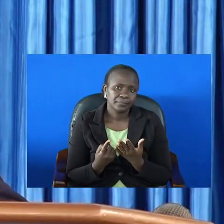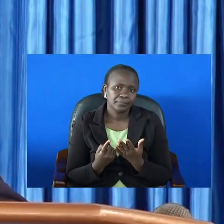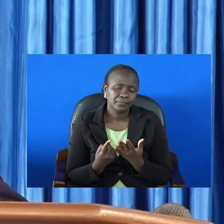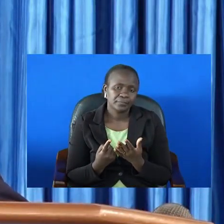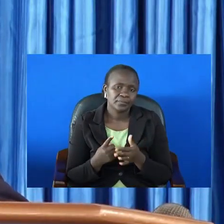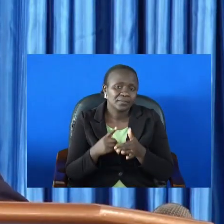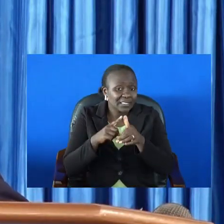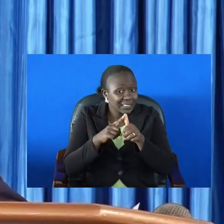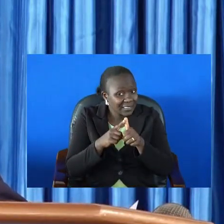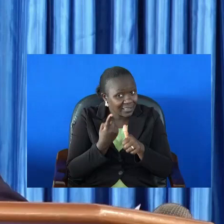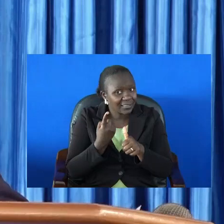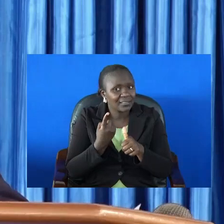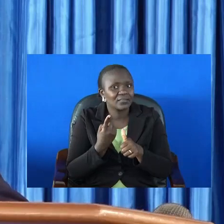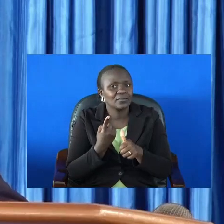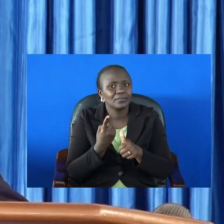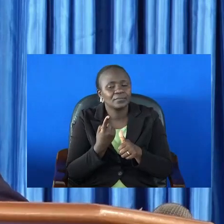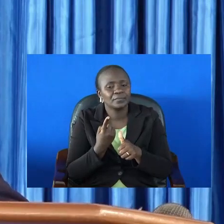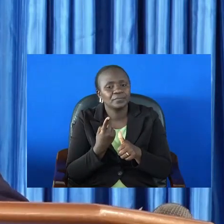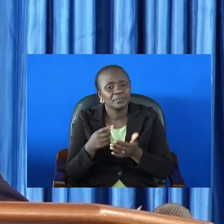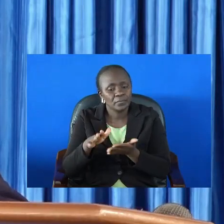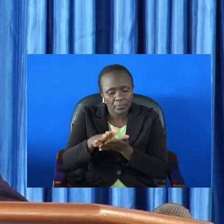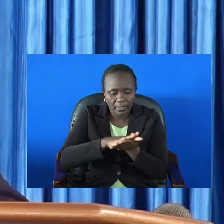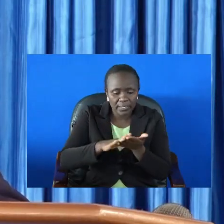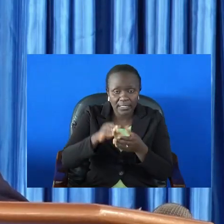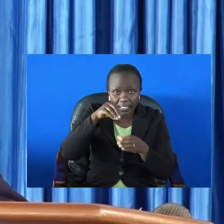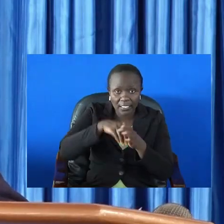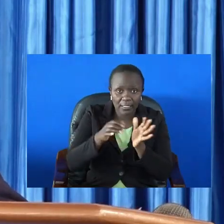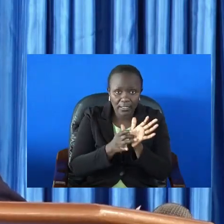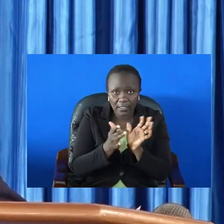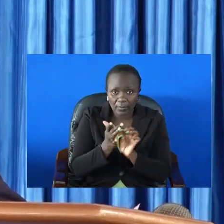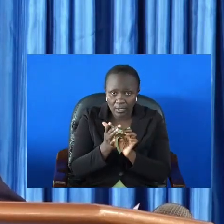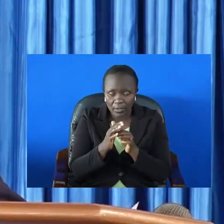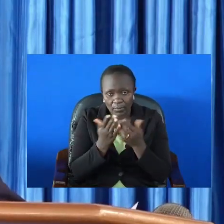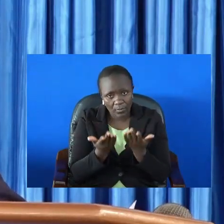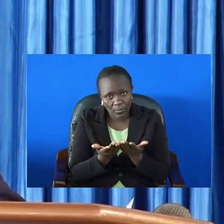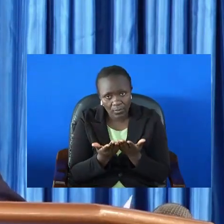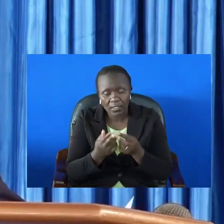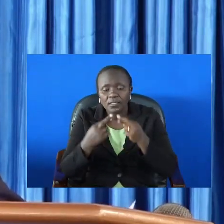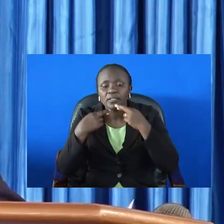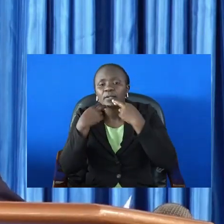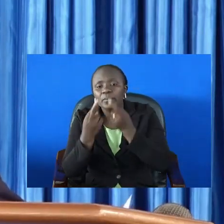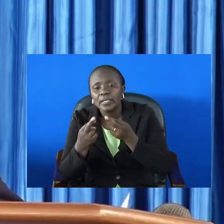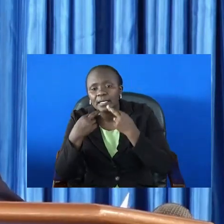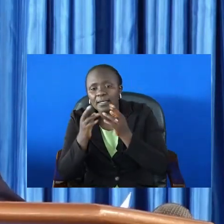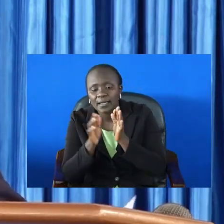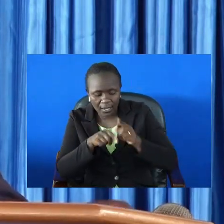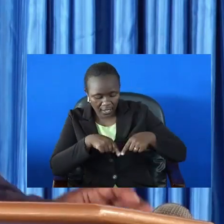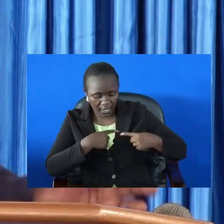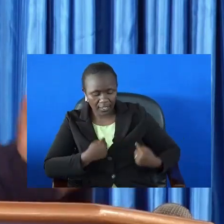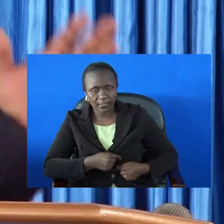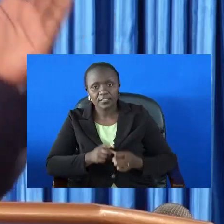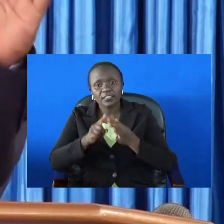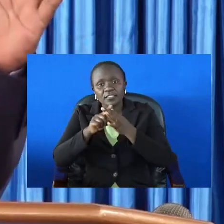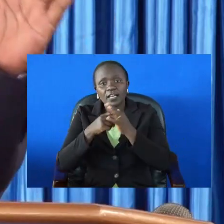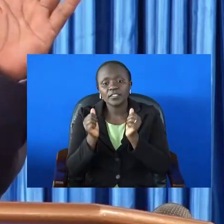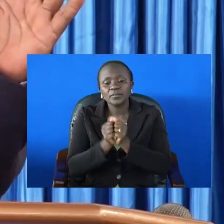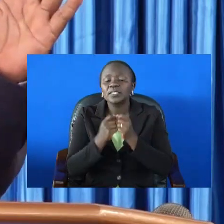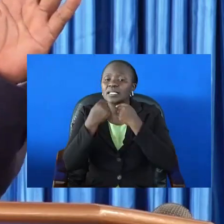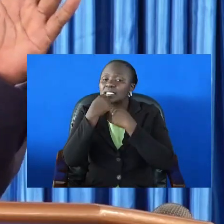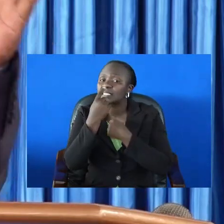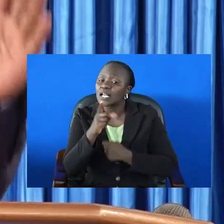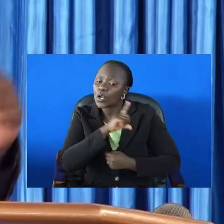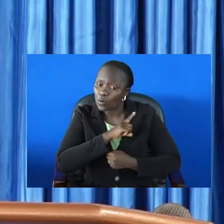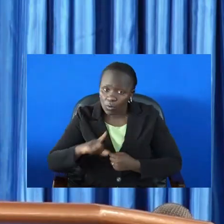Beginning with the basics in the Bible. You have to begin with repentant heart. You have to begin by saying,